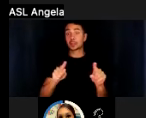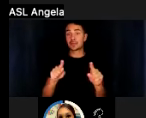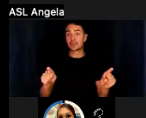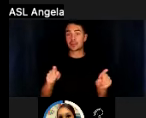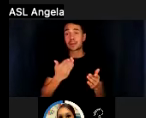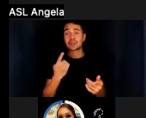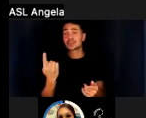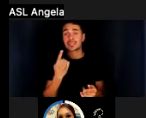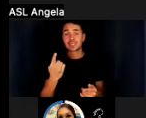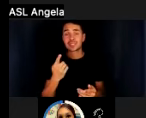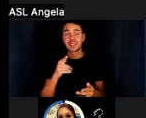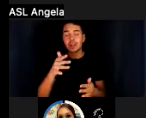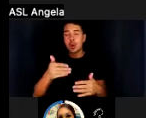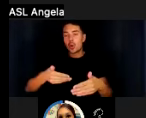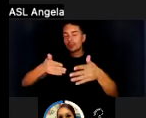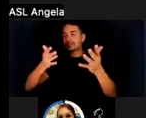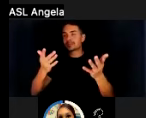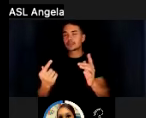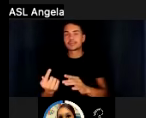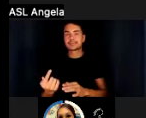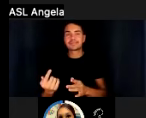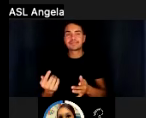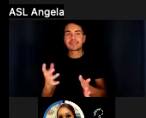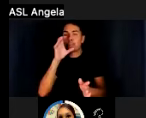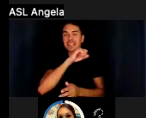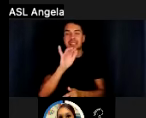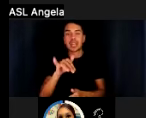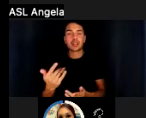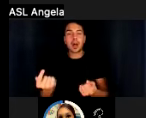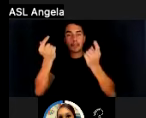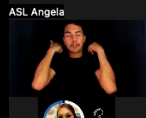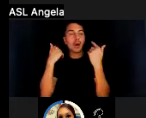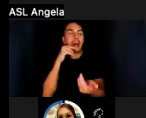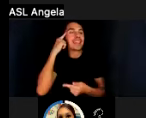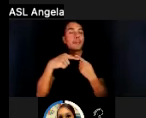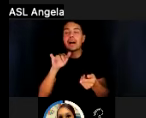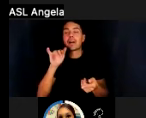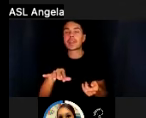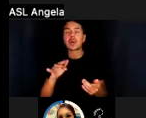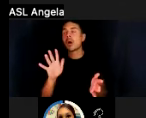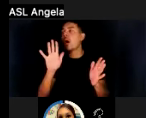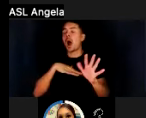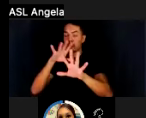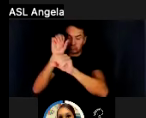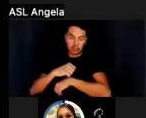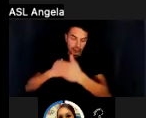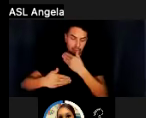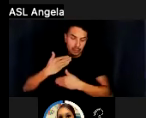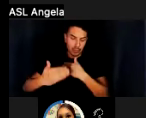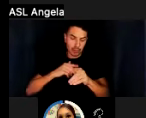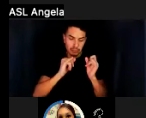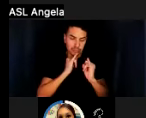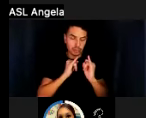just be an oversight, or it may just be, like I said, a way that they've practiced, and so they're just used to it. Next slide.